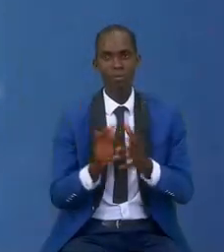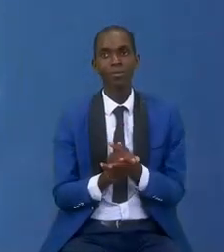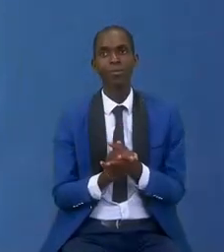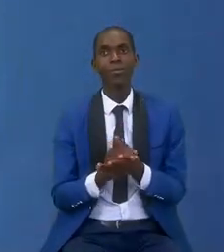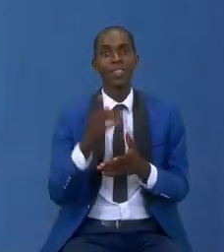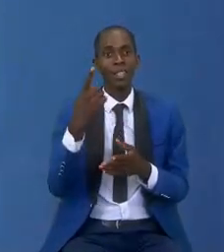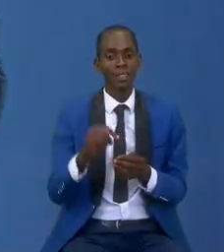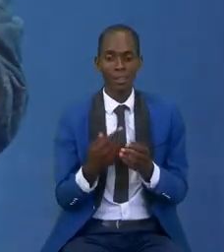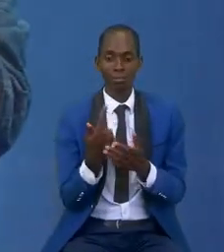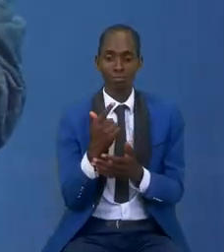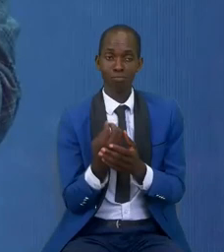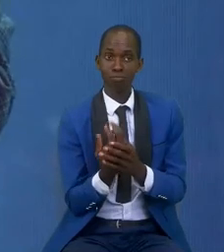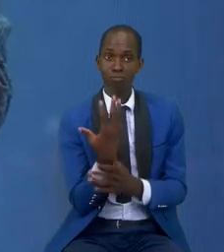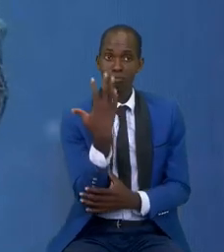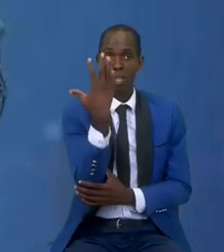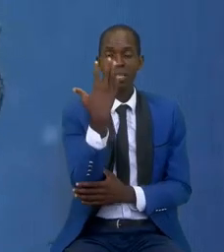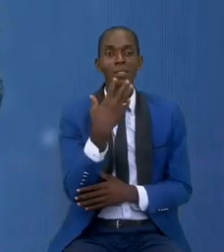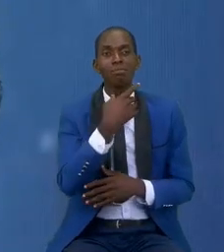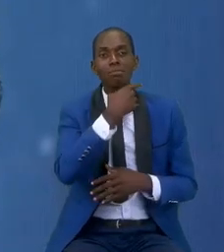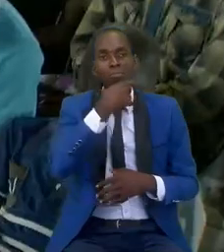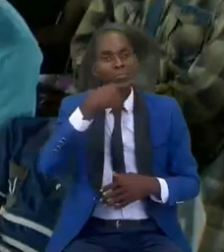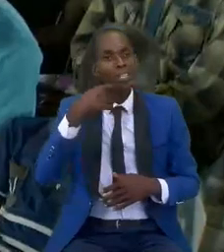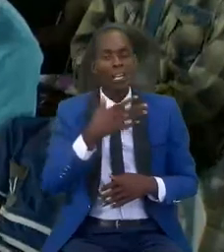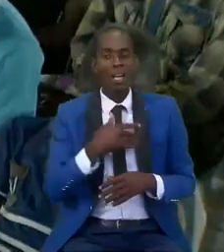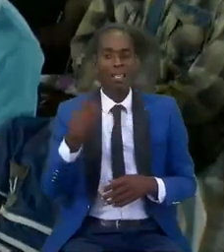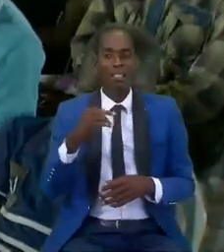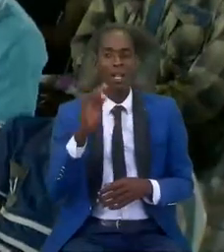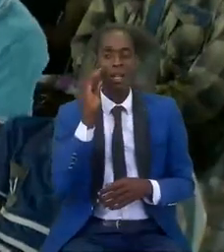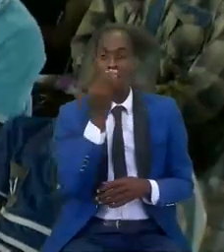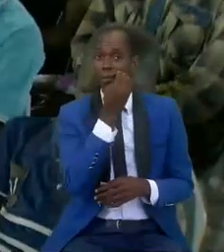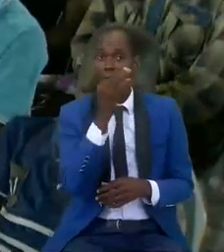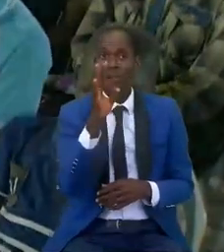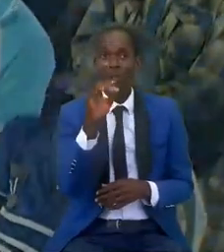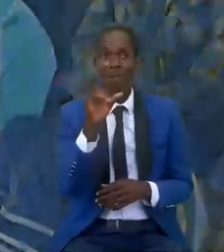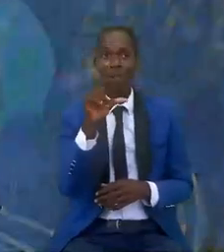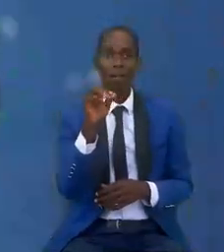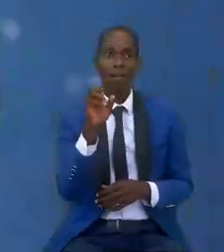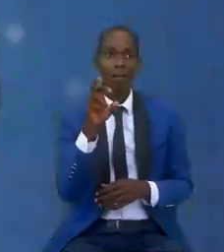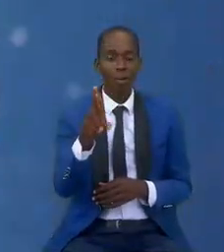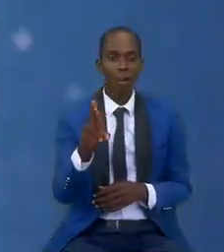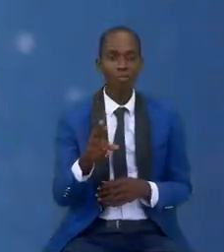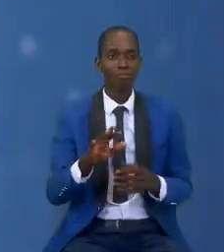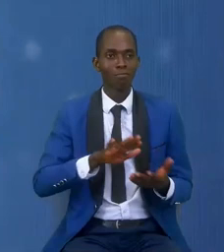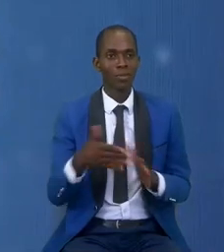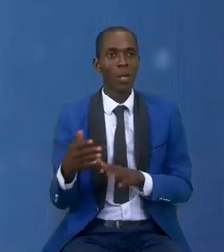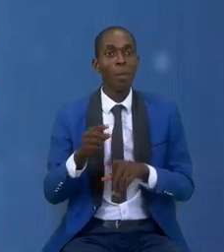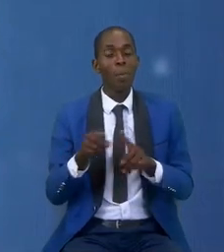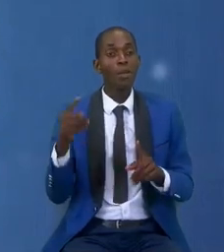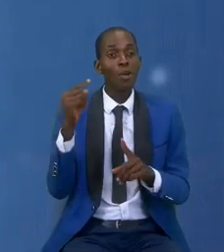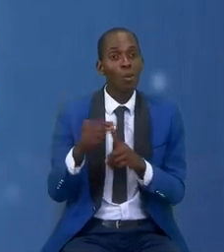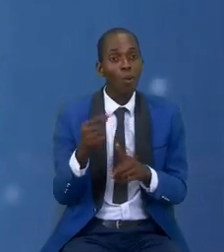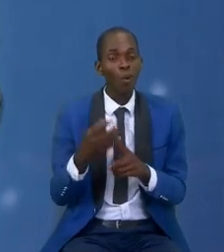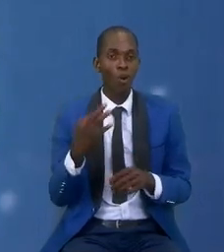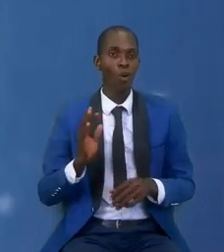the word of our God my God the god of my salvation The God Who